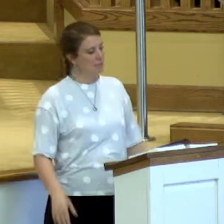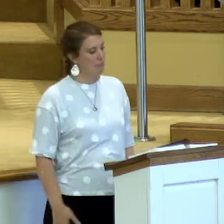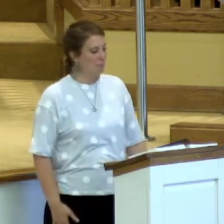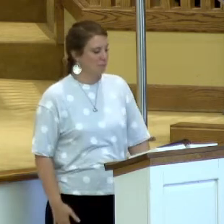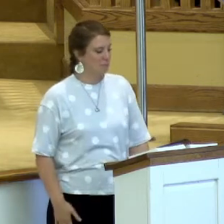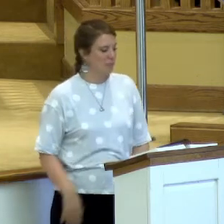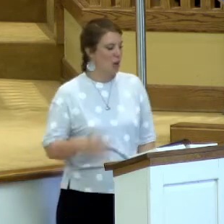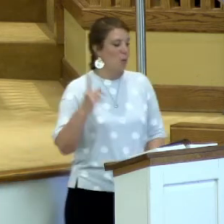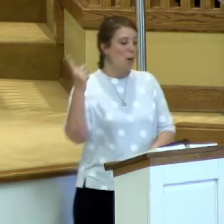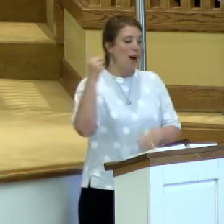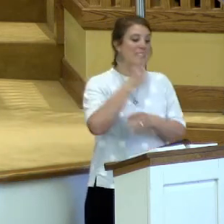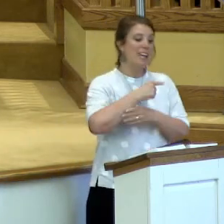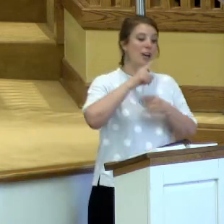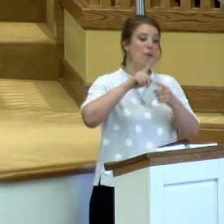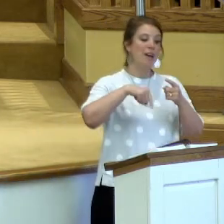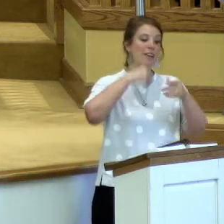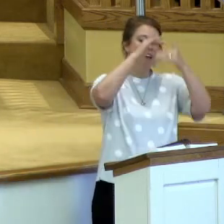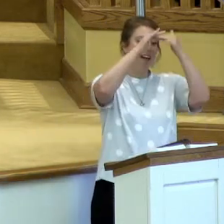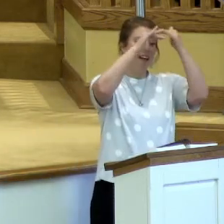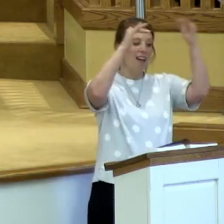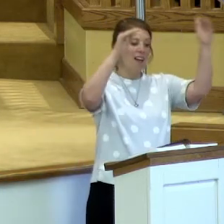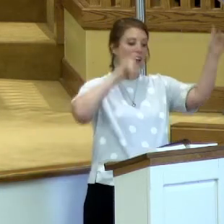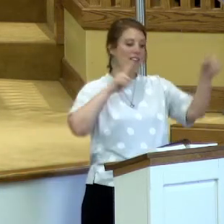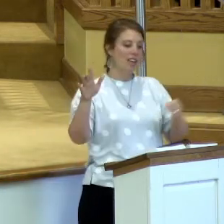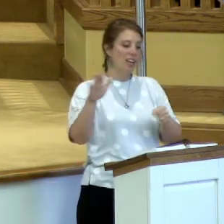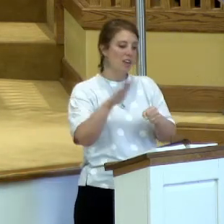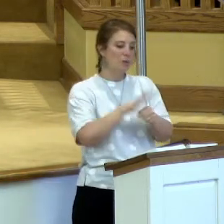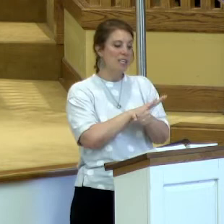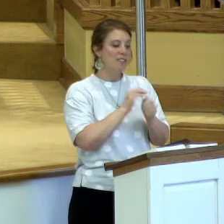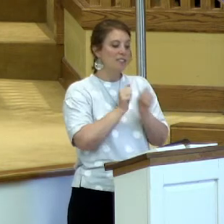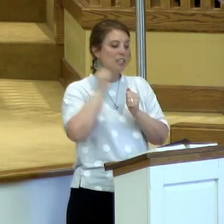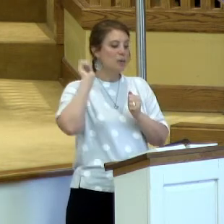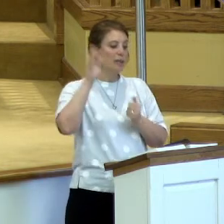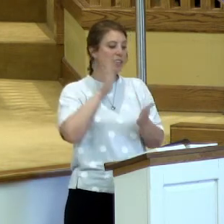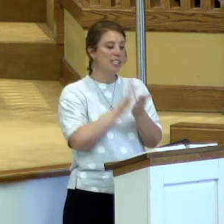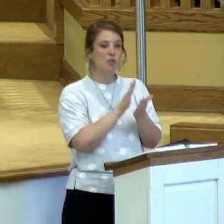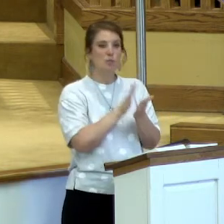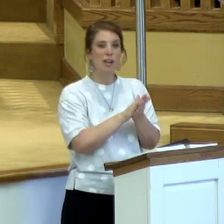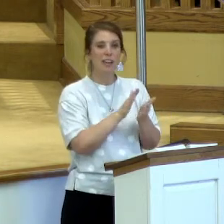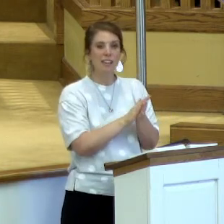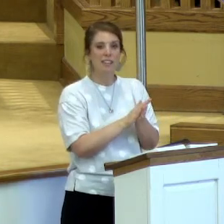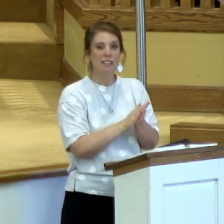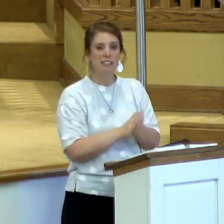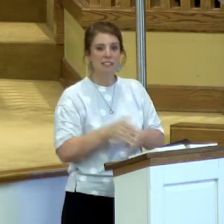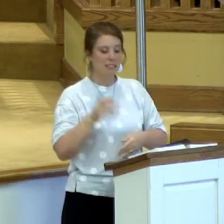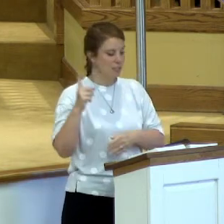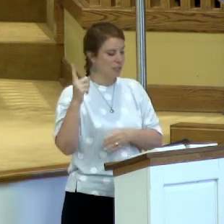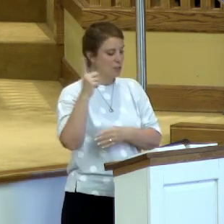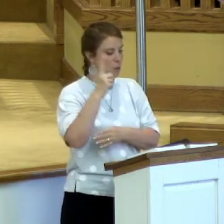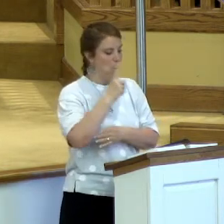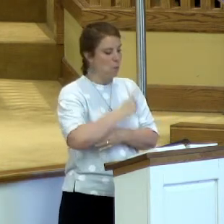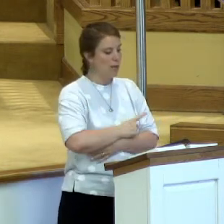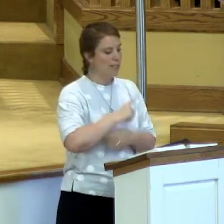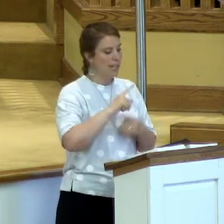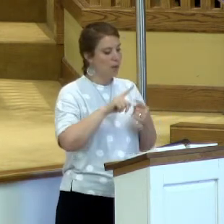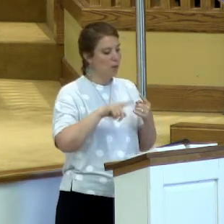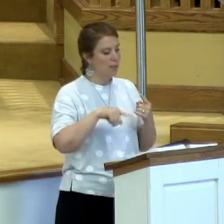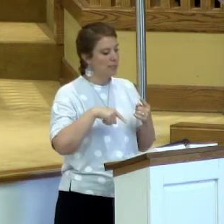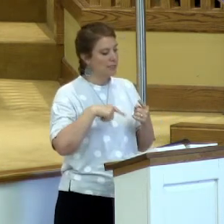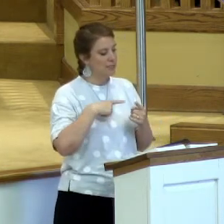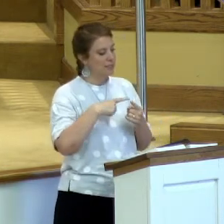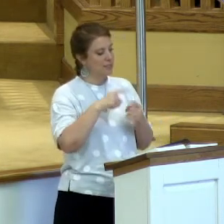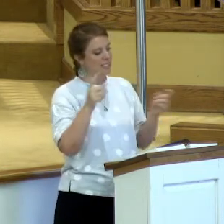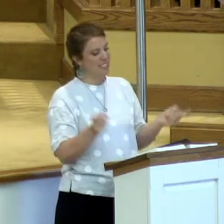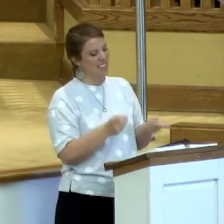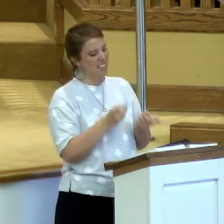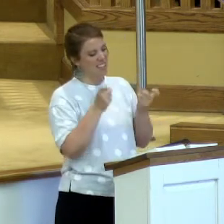You got it. There we go. One day when heaven was filled with his praises, one day